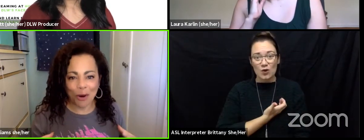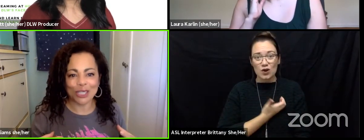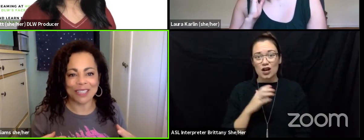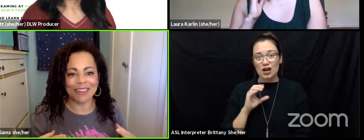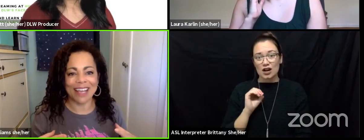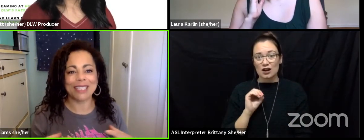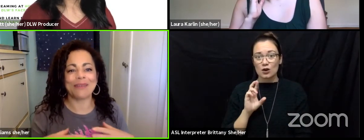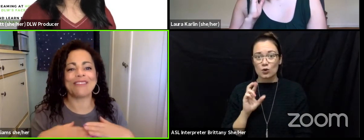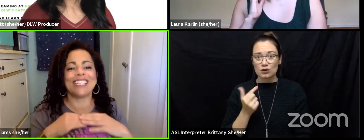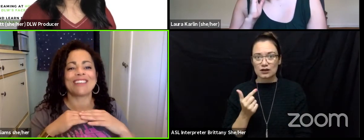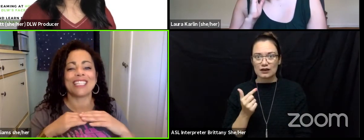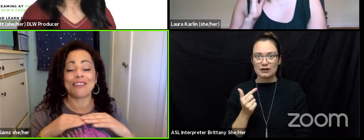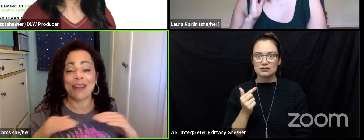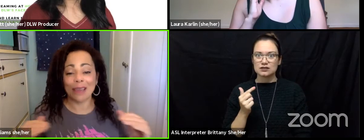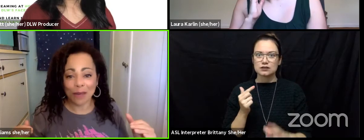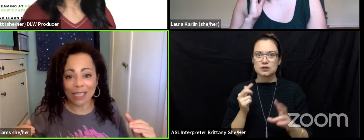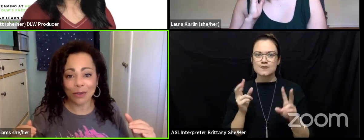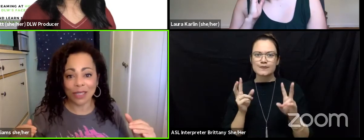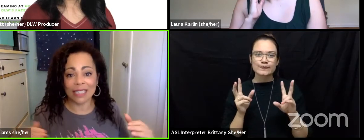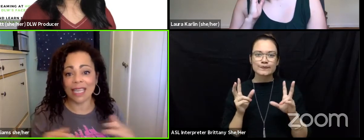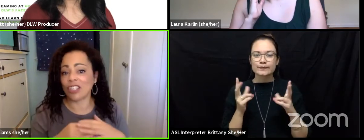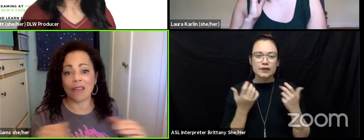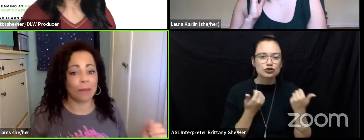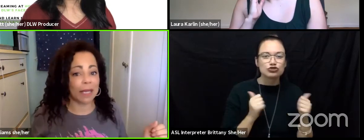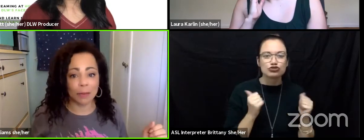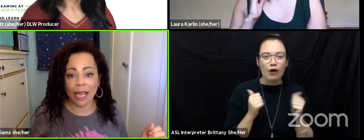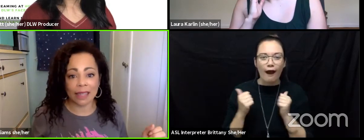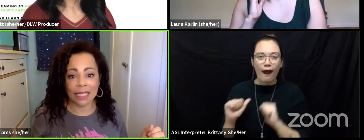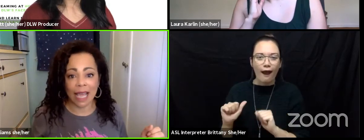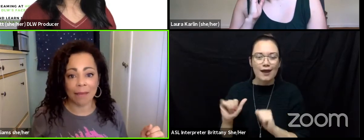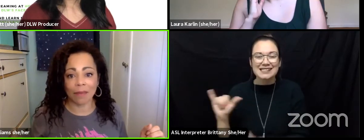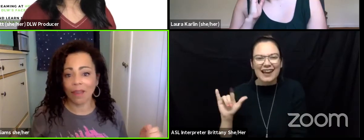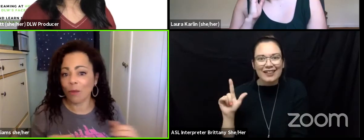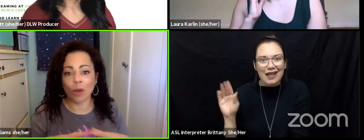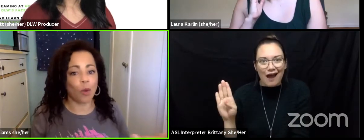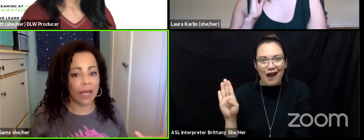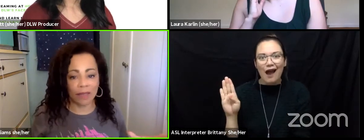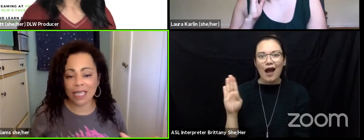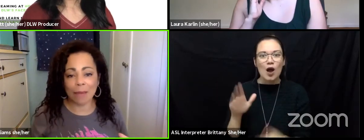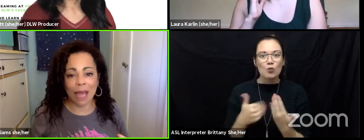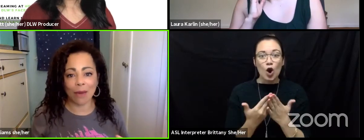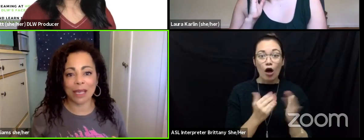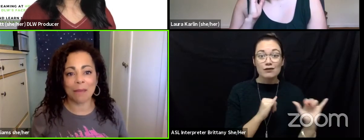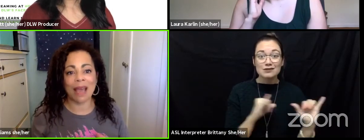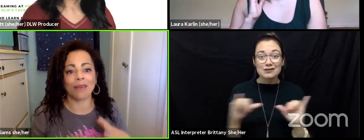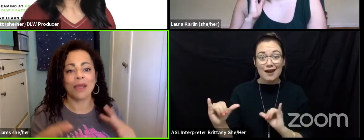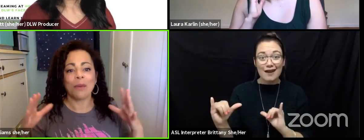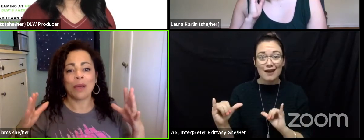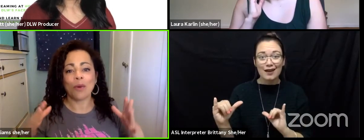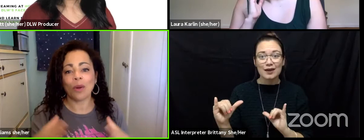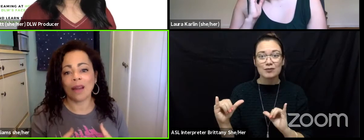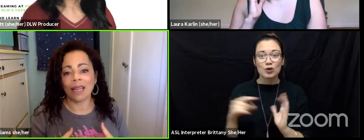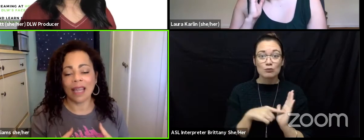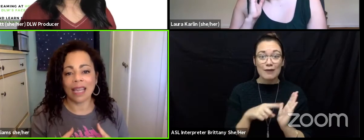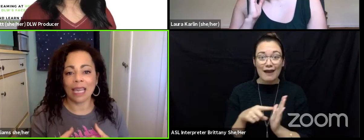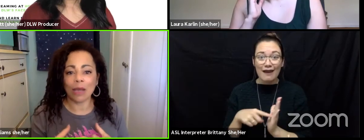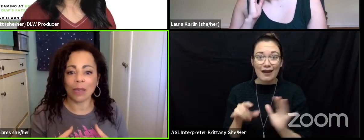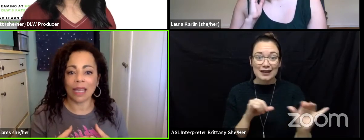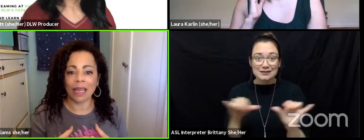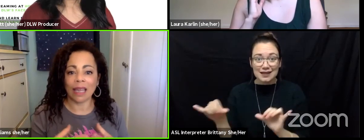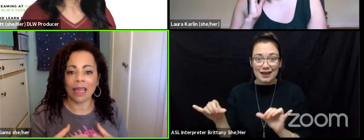a laboratory, right? So we're really trying to create a flat organization. Everybody's paid the same. We all get the same hourly amount. We all are